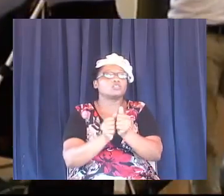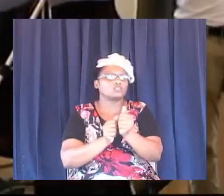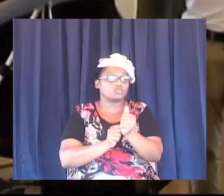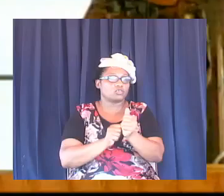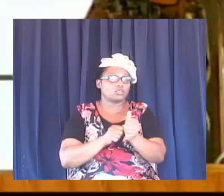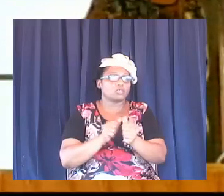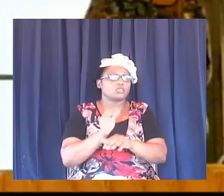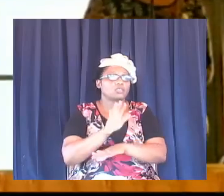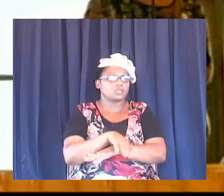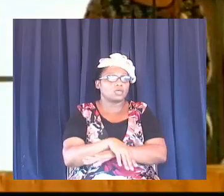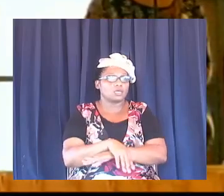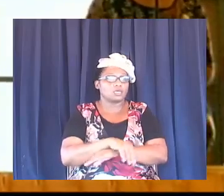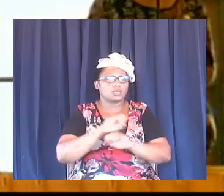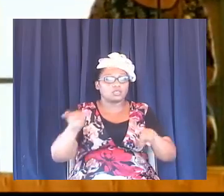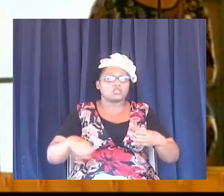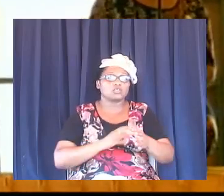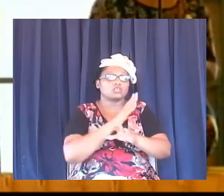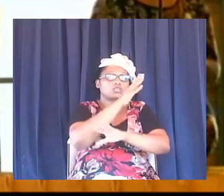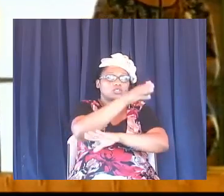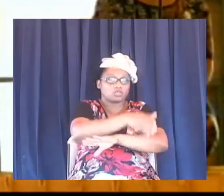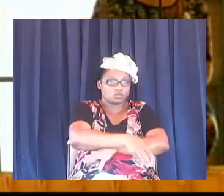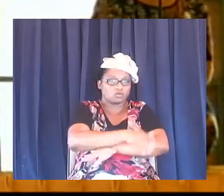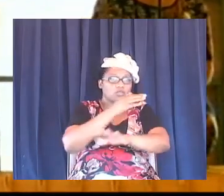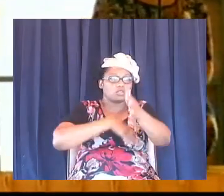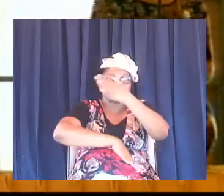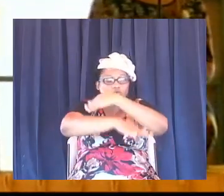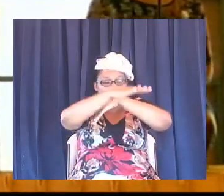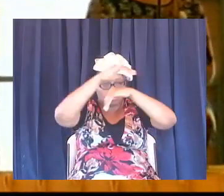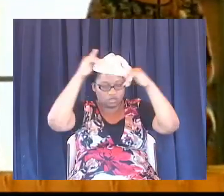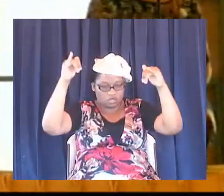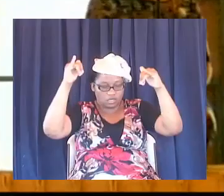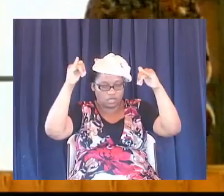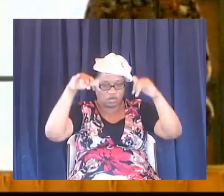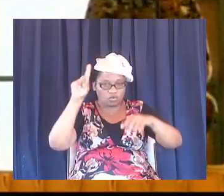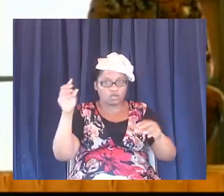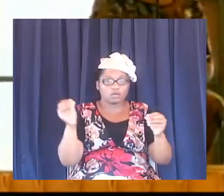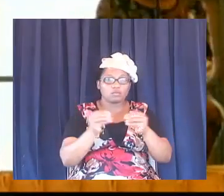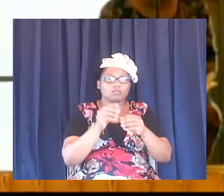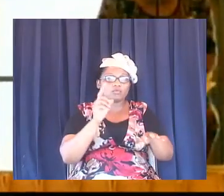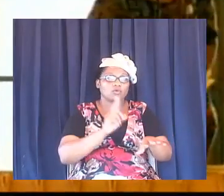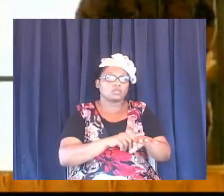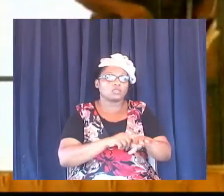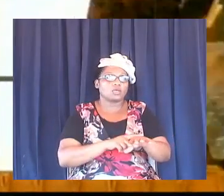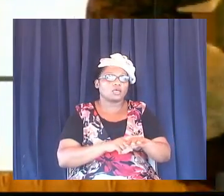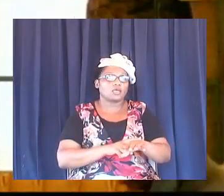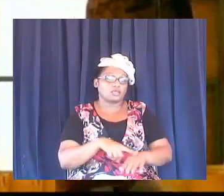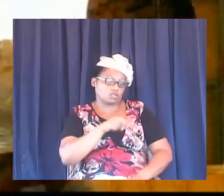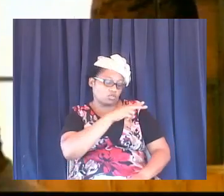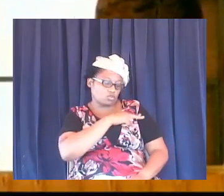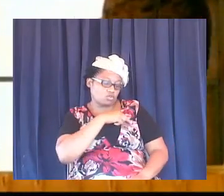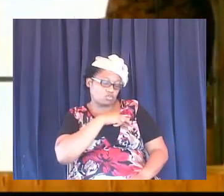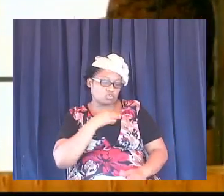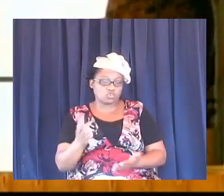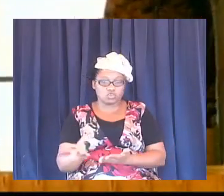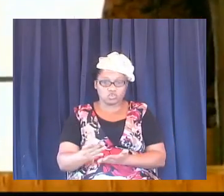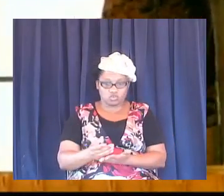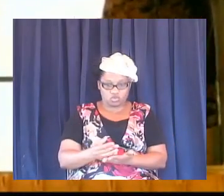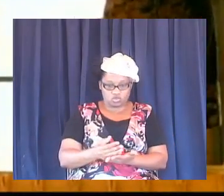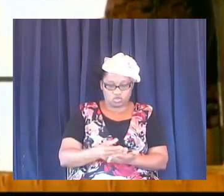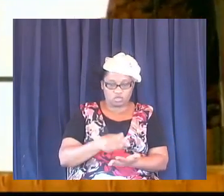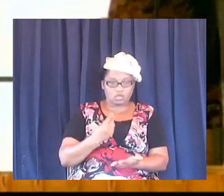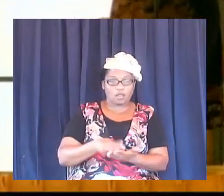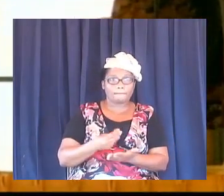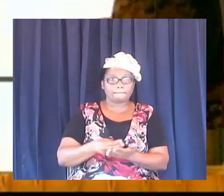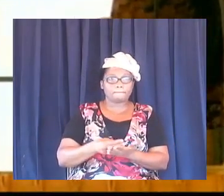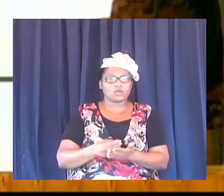Hallelujah. Just over in the glory land one more time as we invite the ushers just to come. Hallelujah. Thank